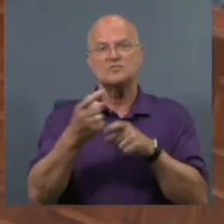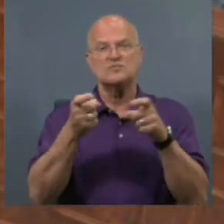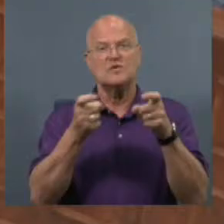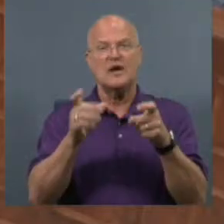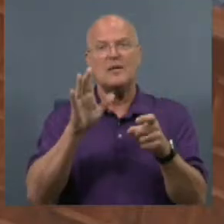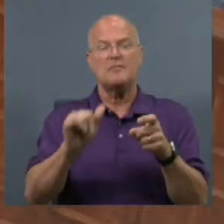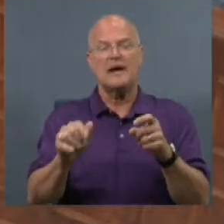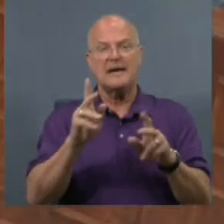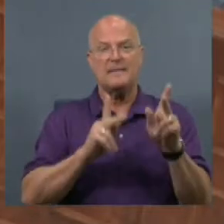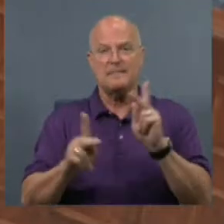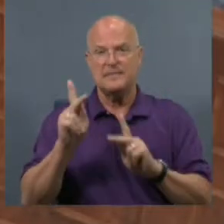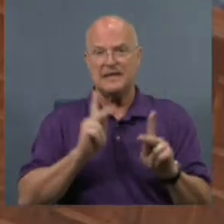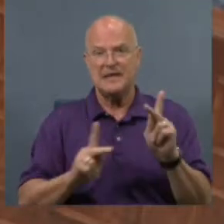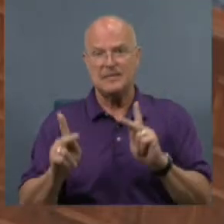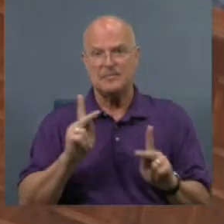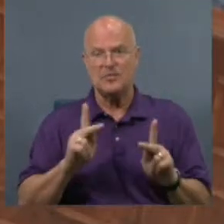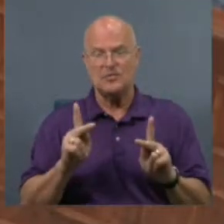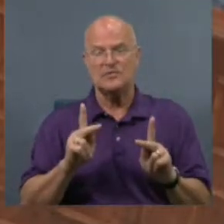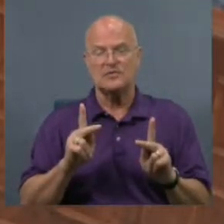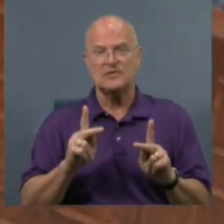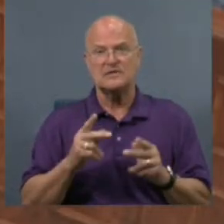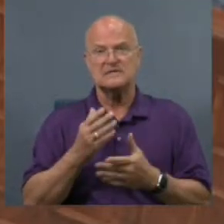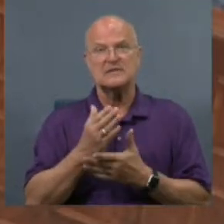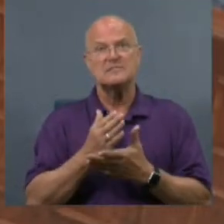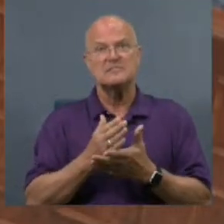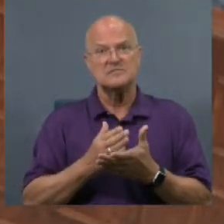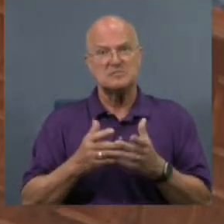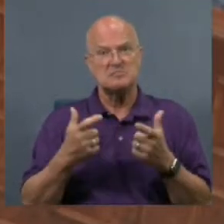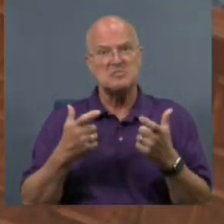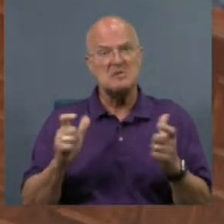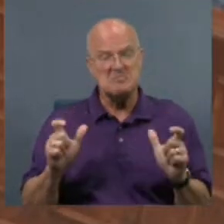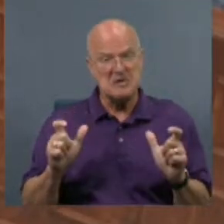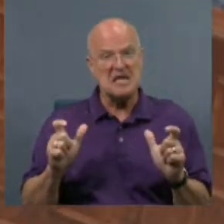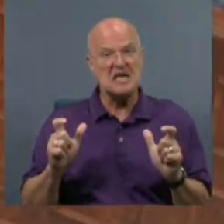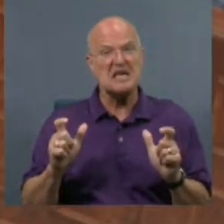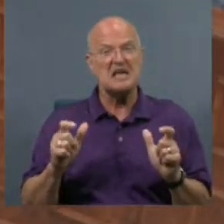by citizens, some pretty heavy-hitting citizens